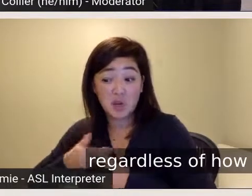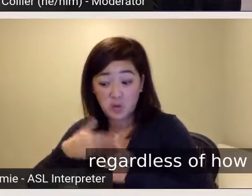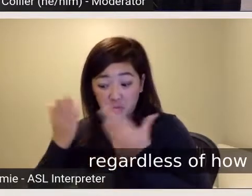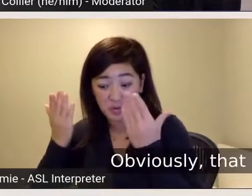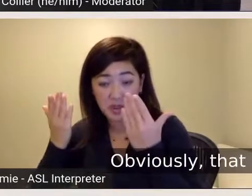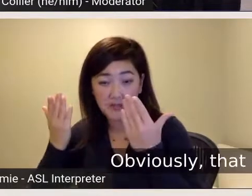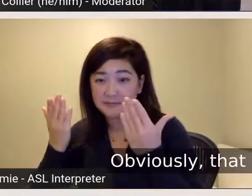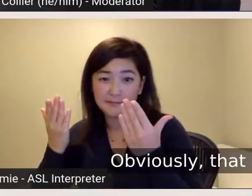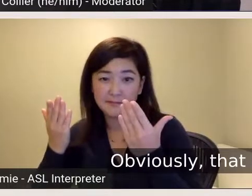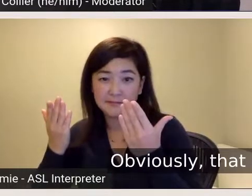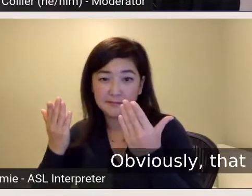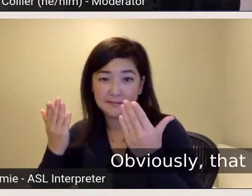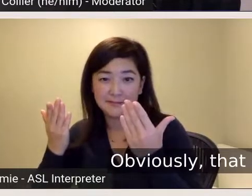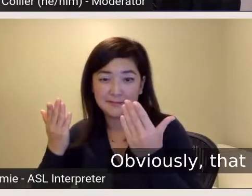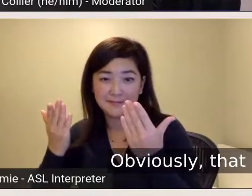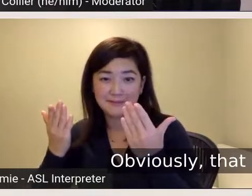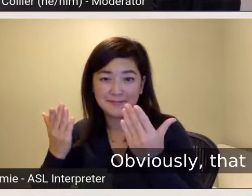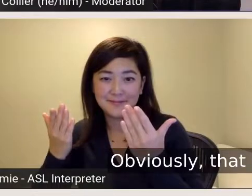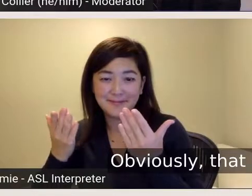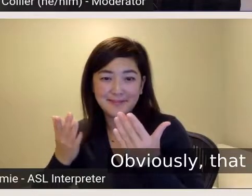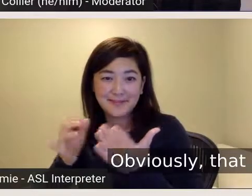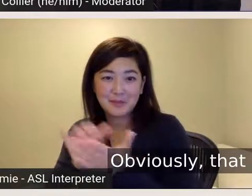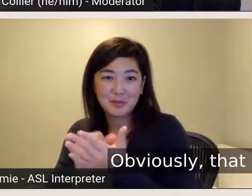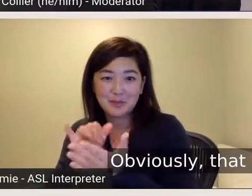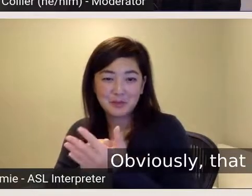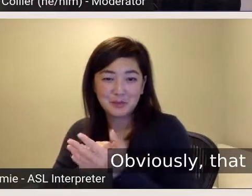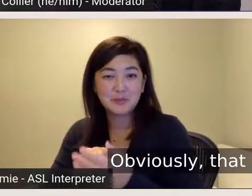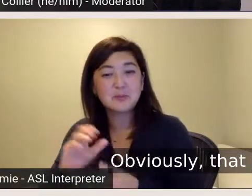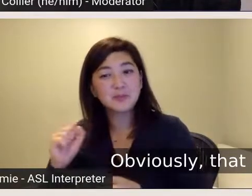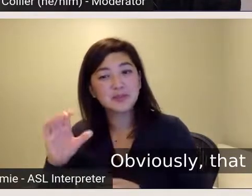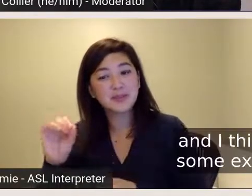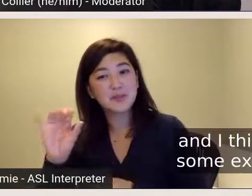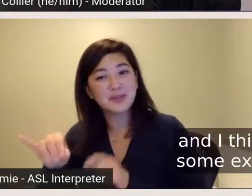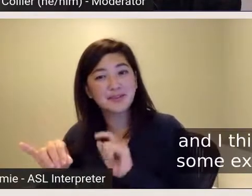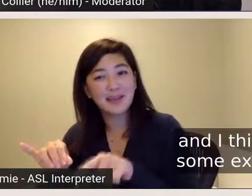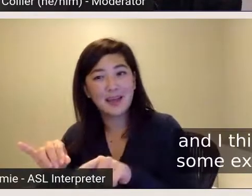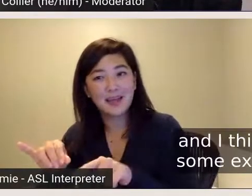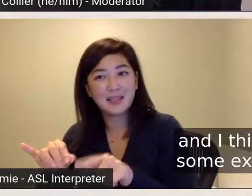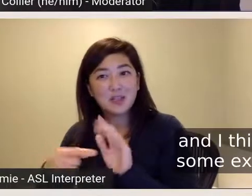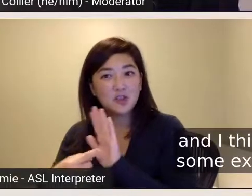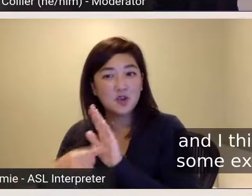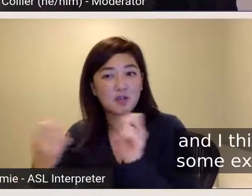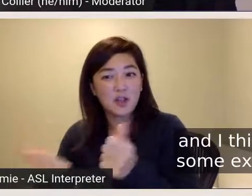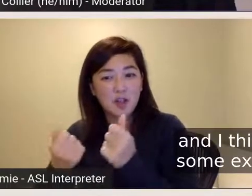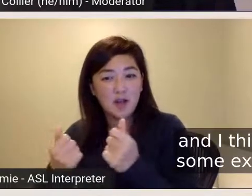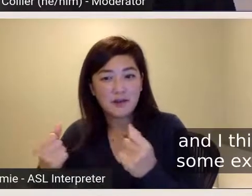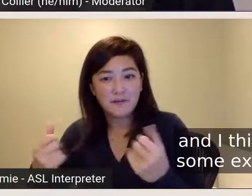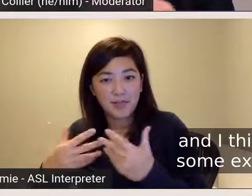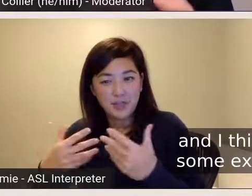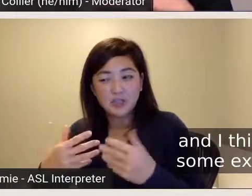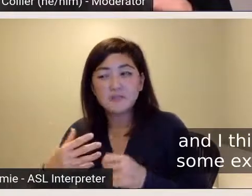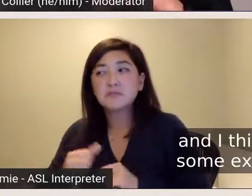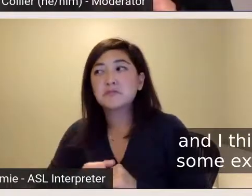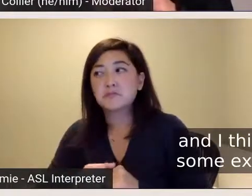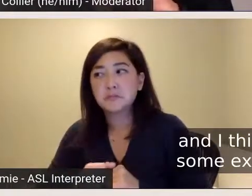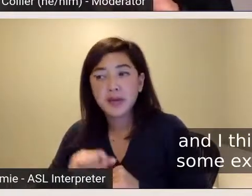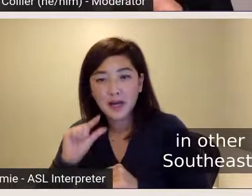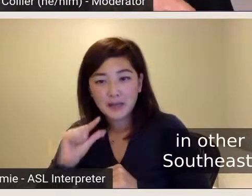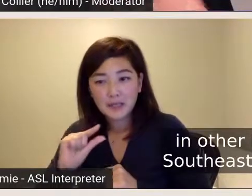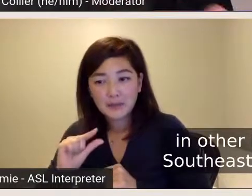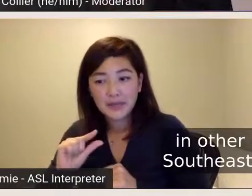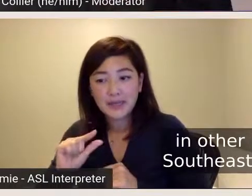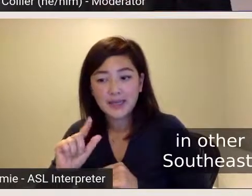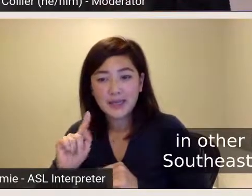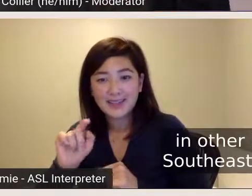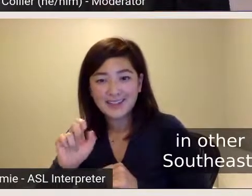outcome. Obviously, that presents a lot of fears, and I think exacerbates some existing tensions